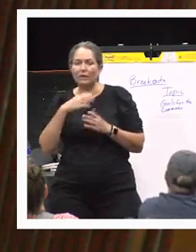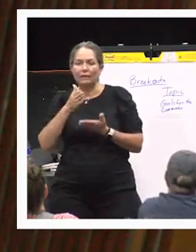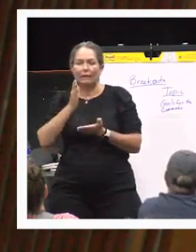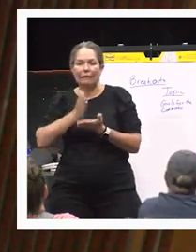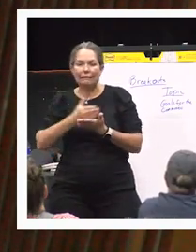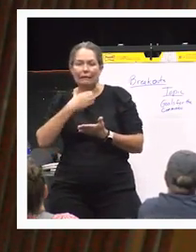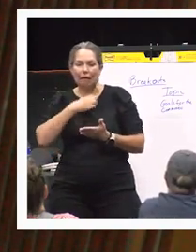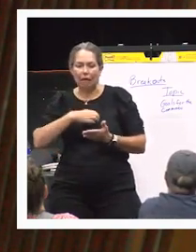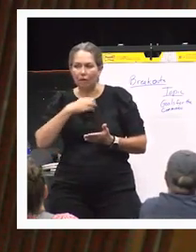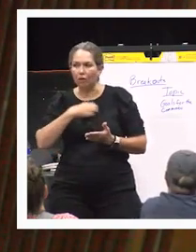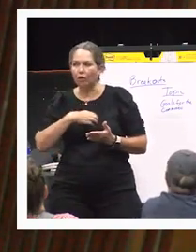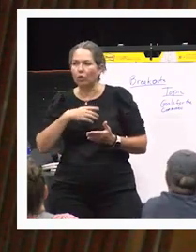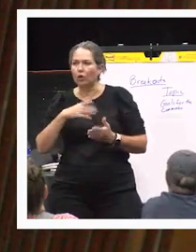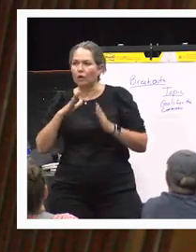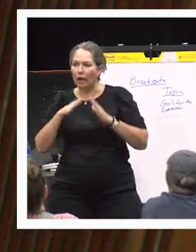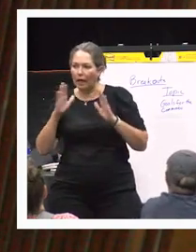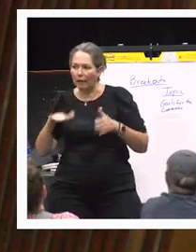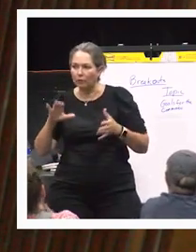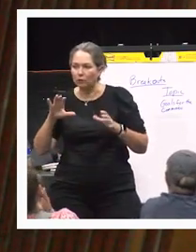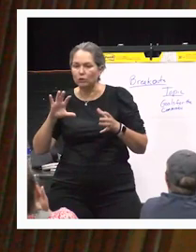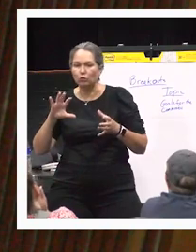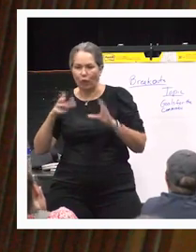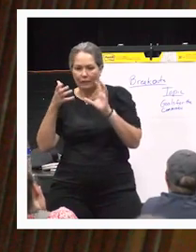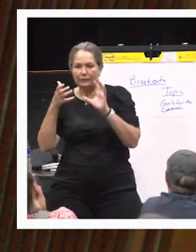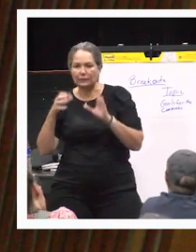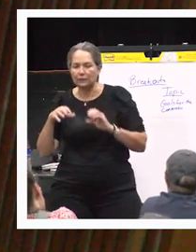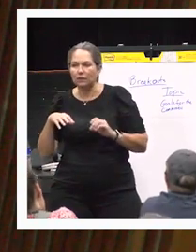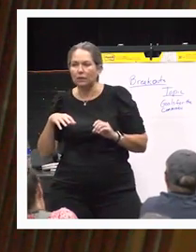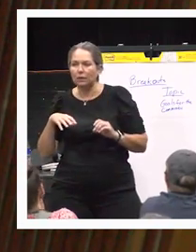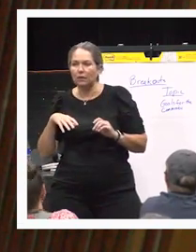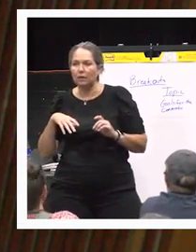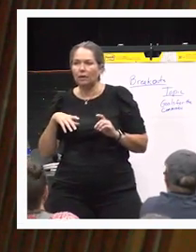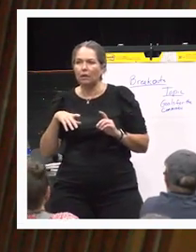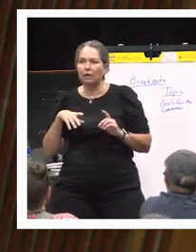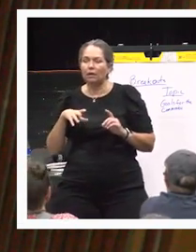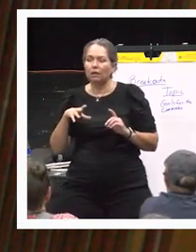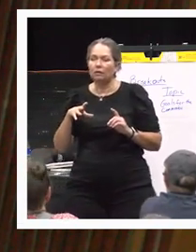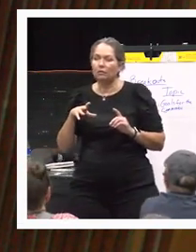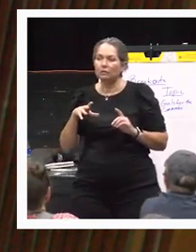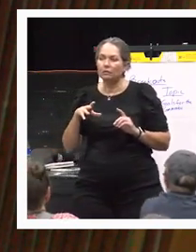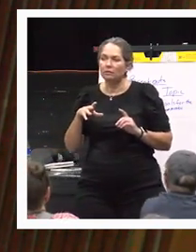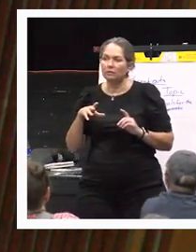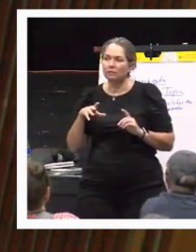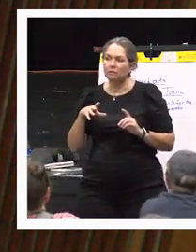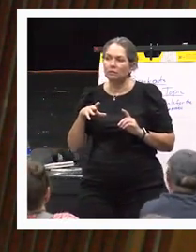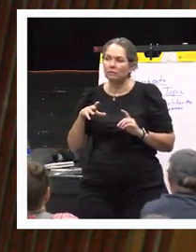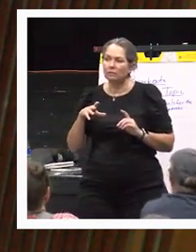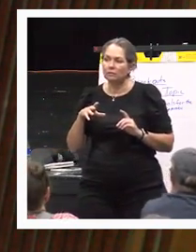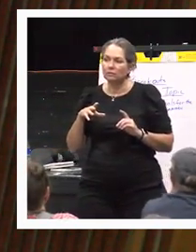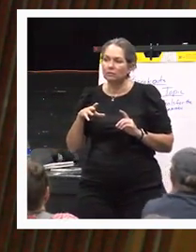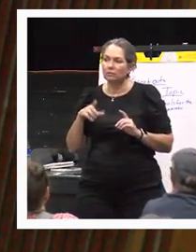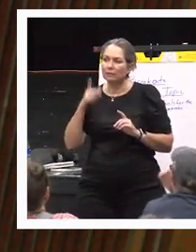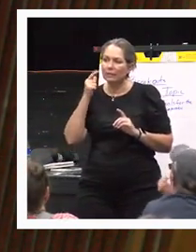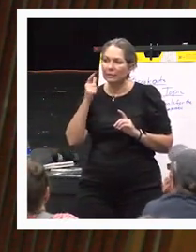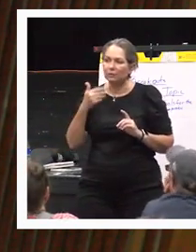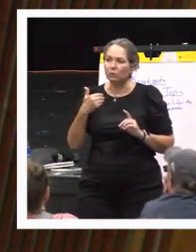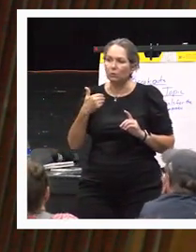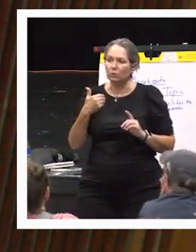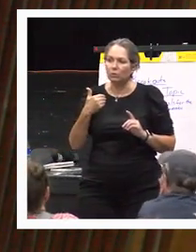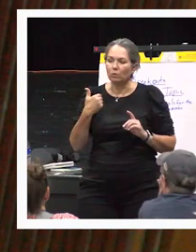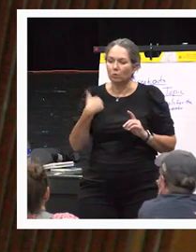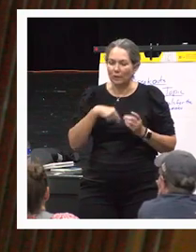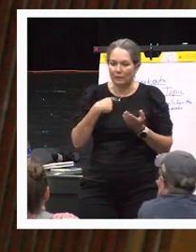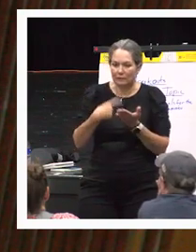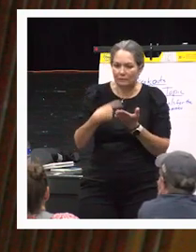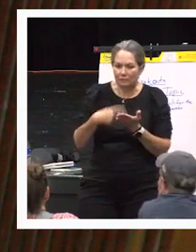down, even with, you know, housing at the front, even though there's space on the table for a